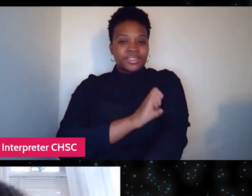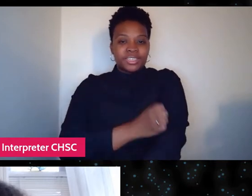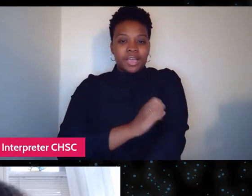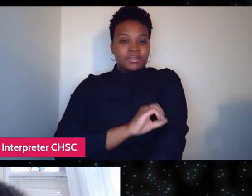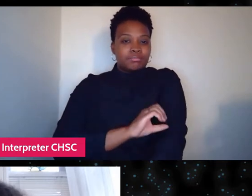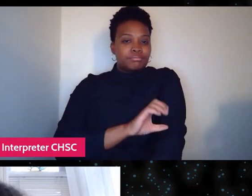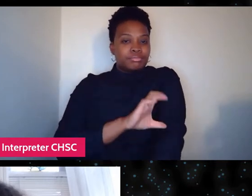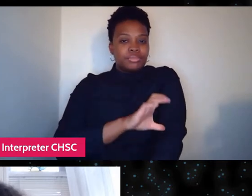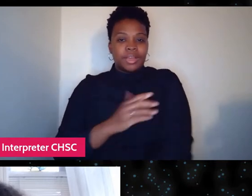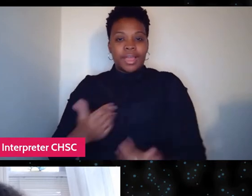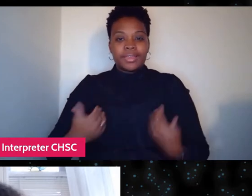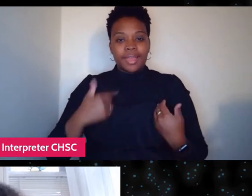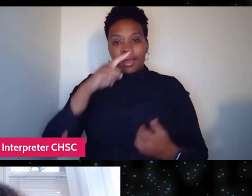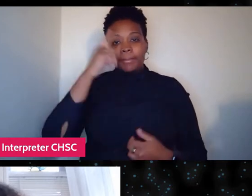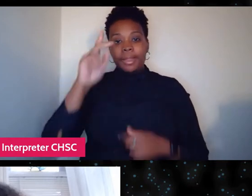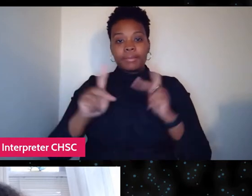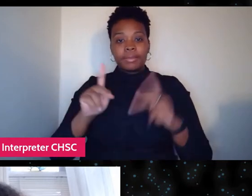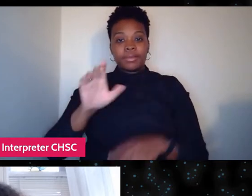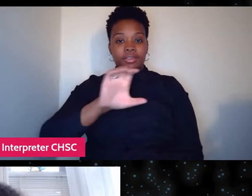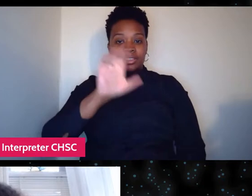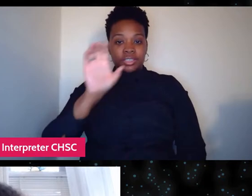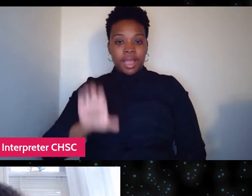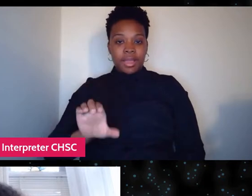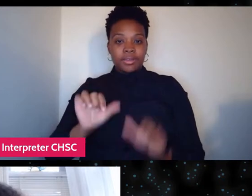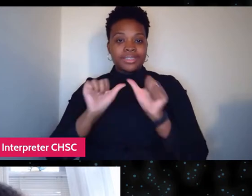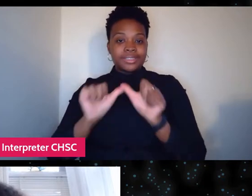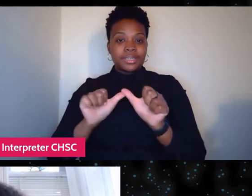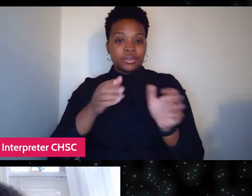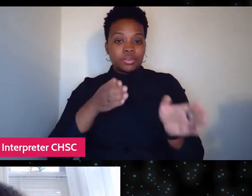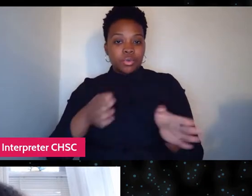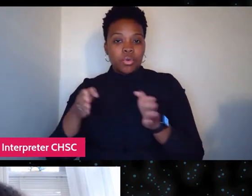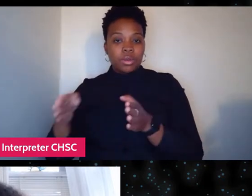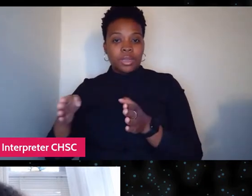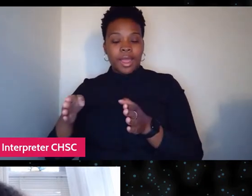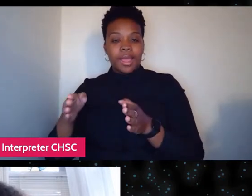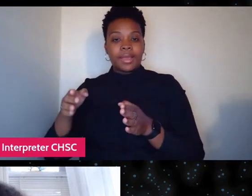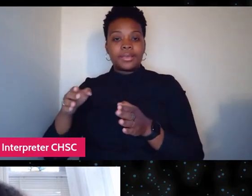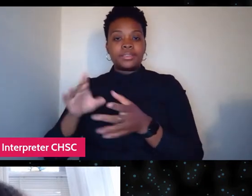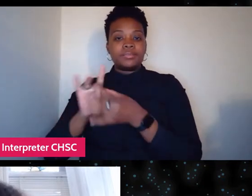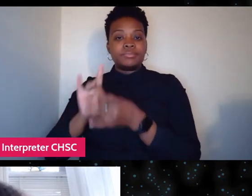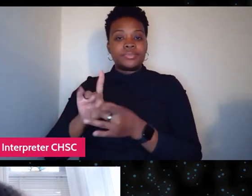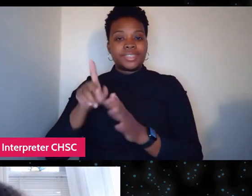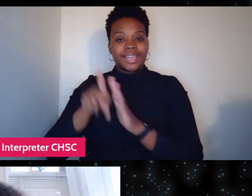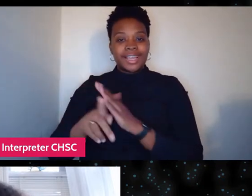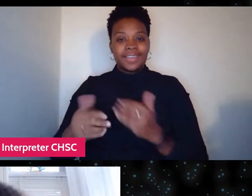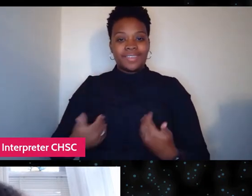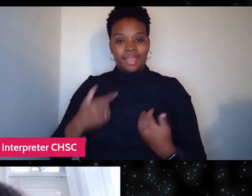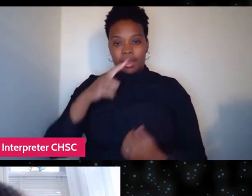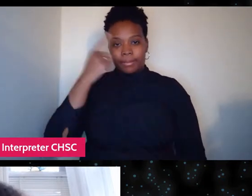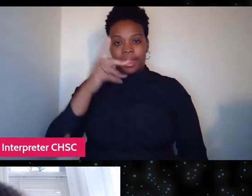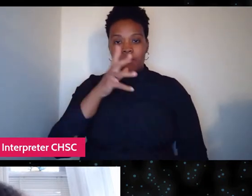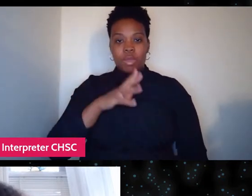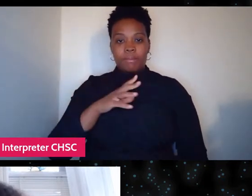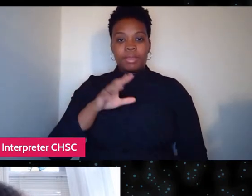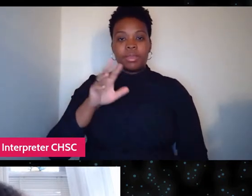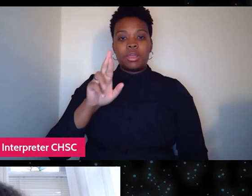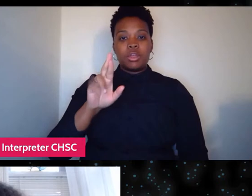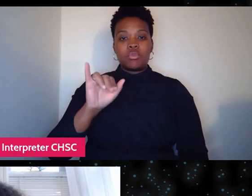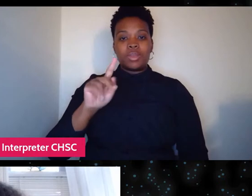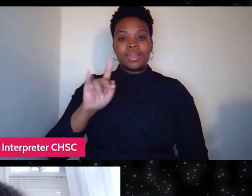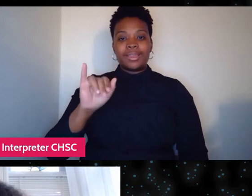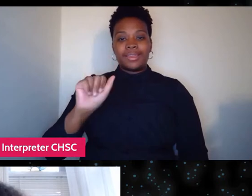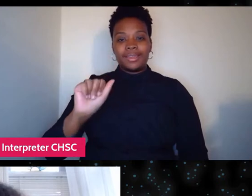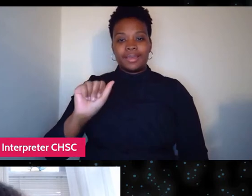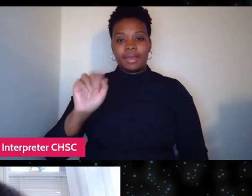young Black people in Chicago that were continuing to organize around the killing of a young Black woman named Rakia Boyd.